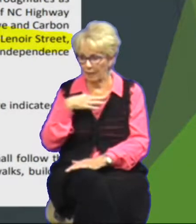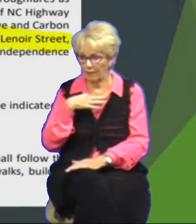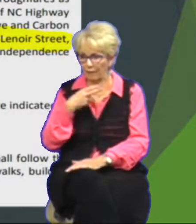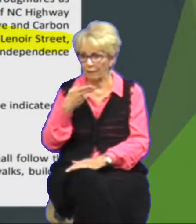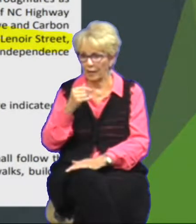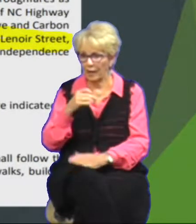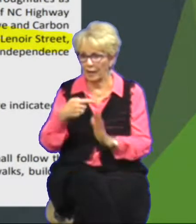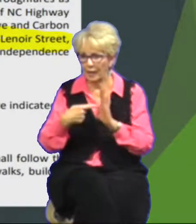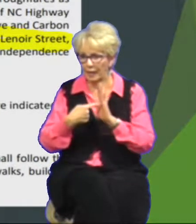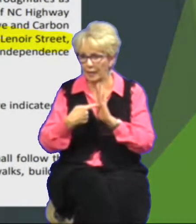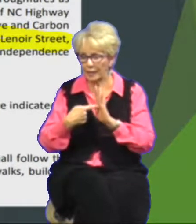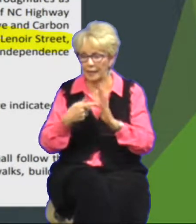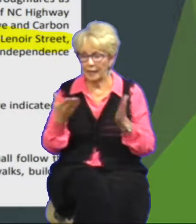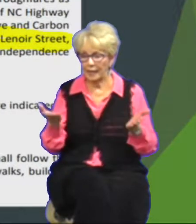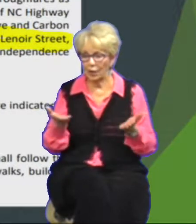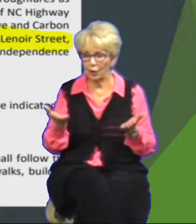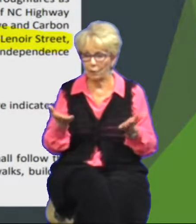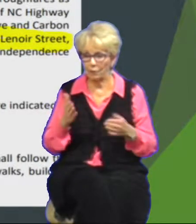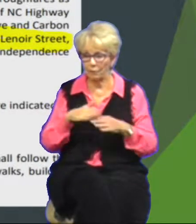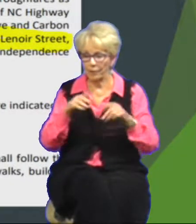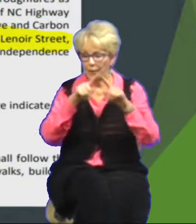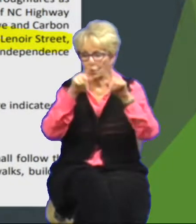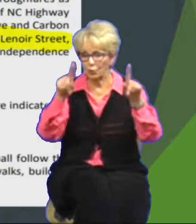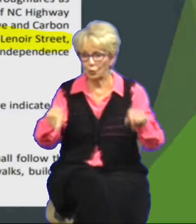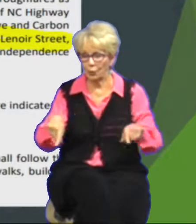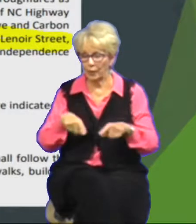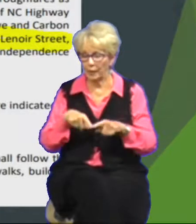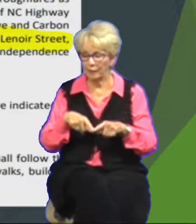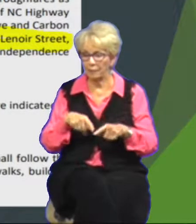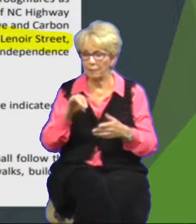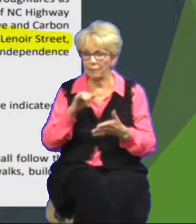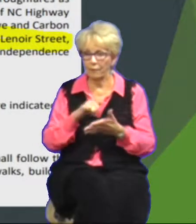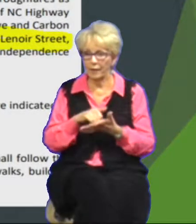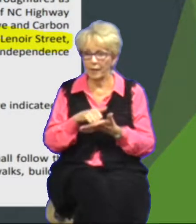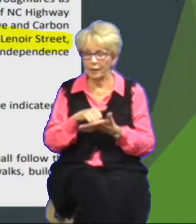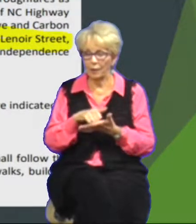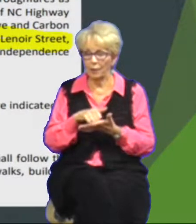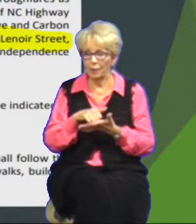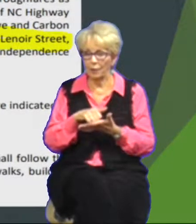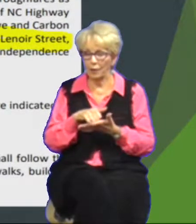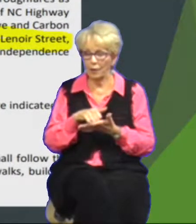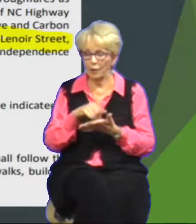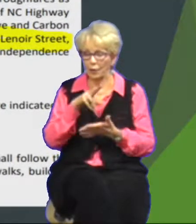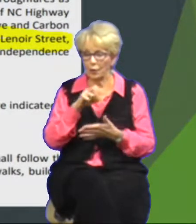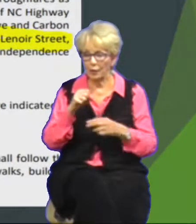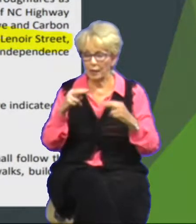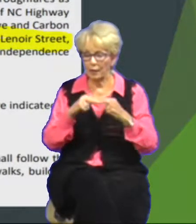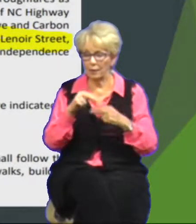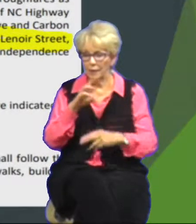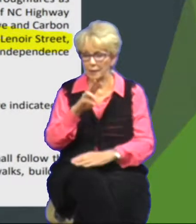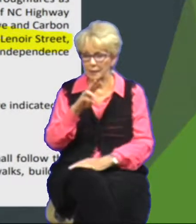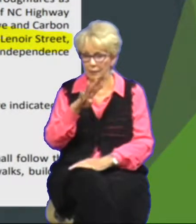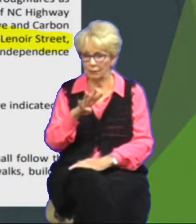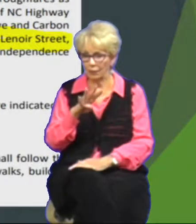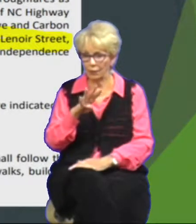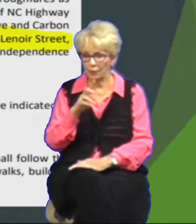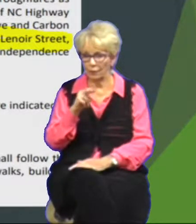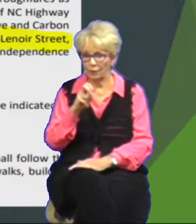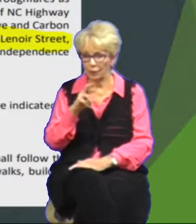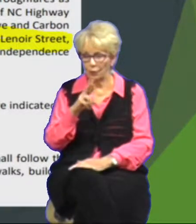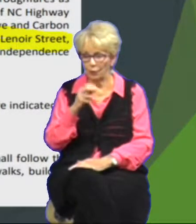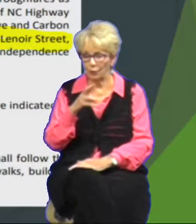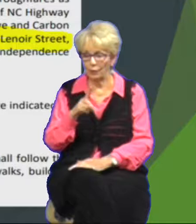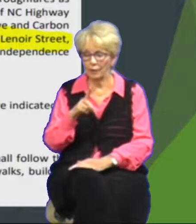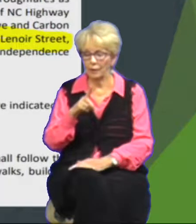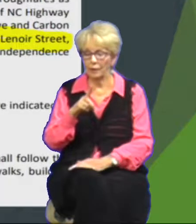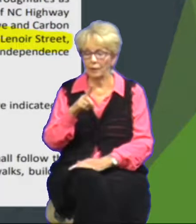and it shows up here on the screen, that U.S. Highway 64, Lenore Road, Lenore